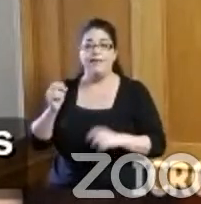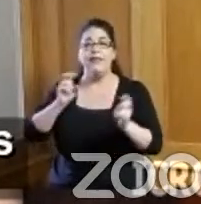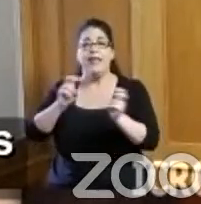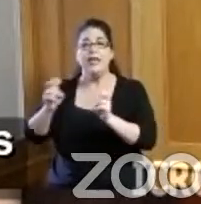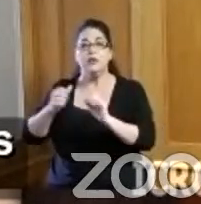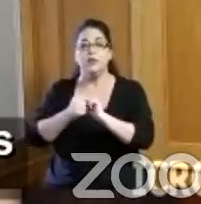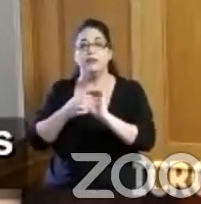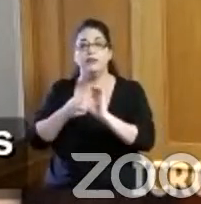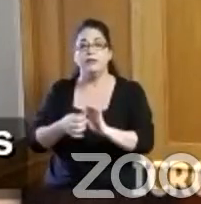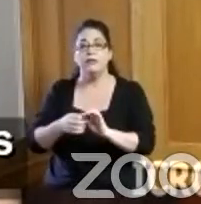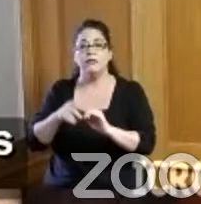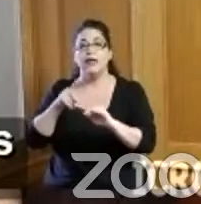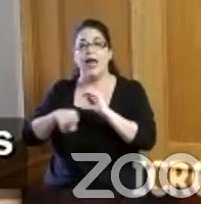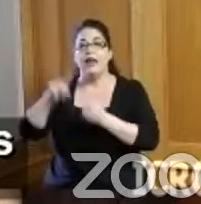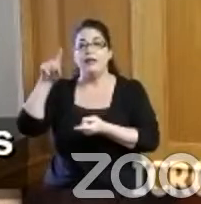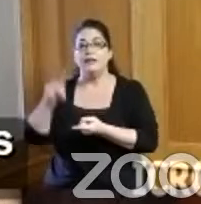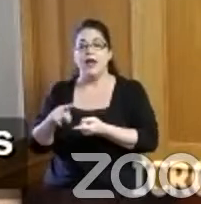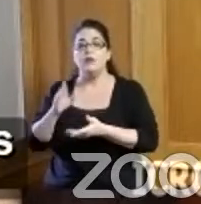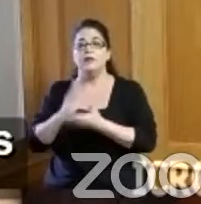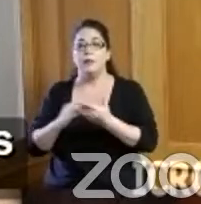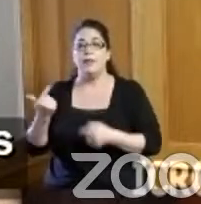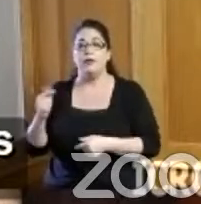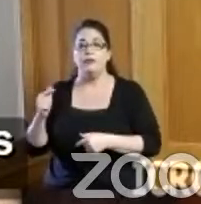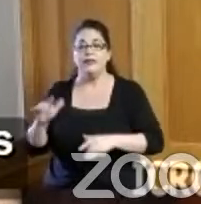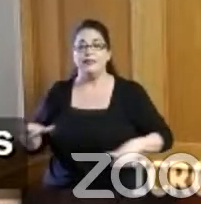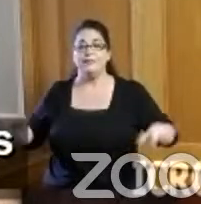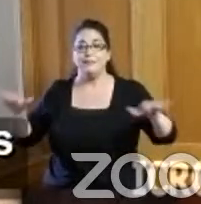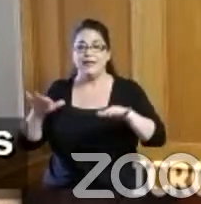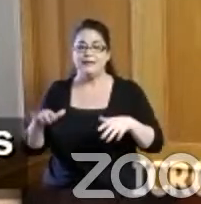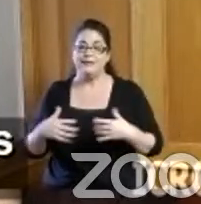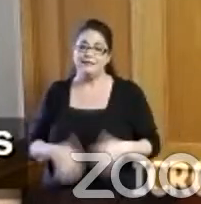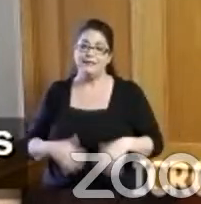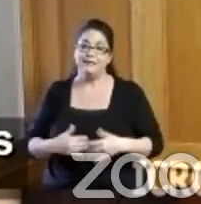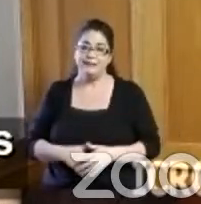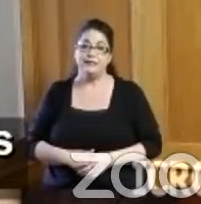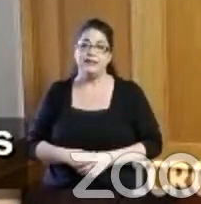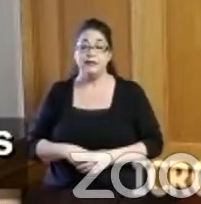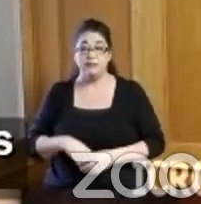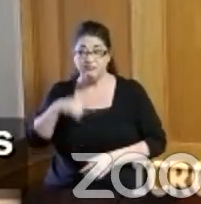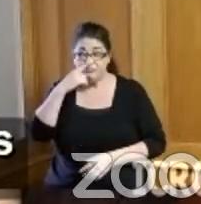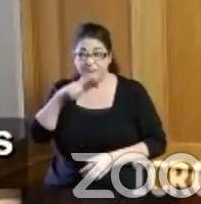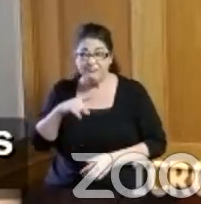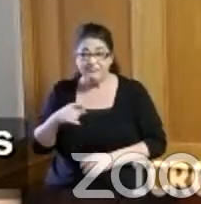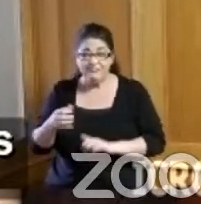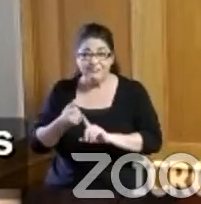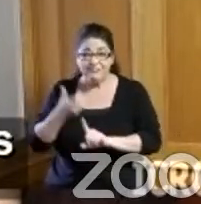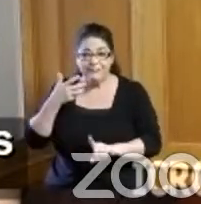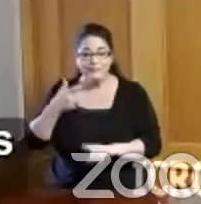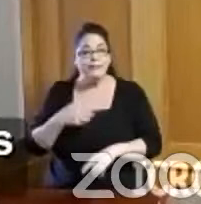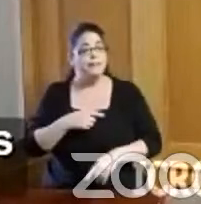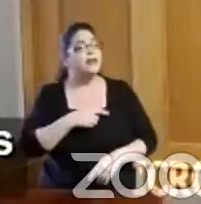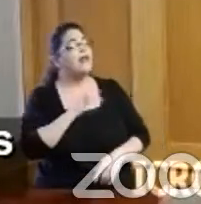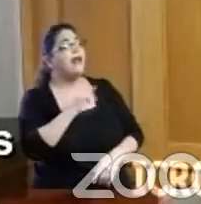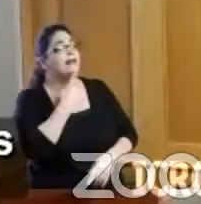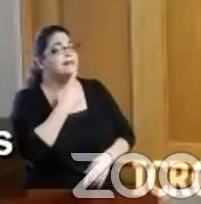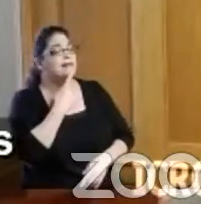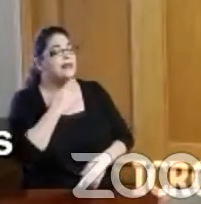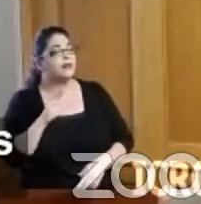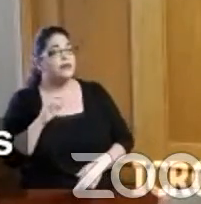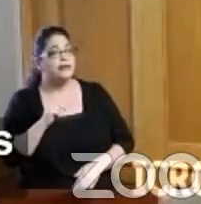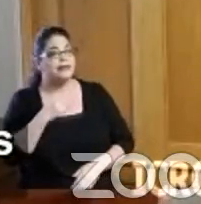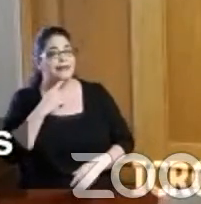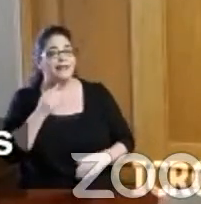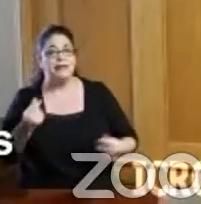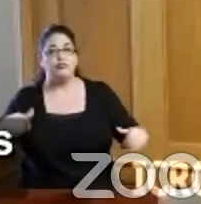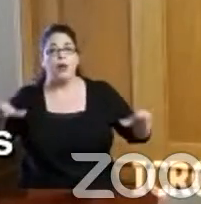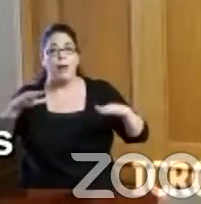know, cutting down some of the green space was, do you have anything on that or? Like I said, this